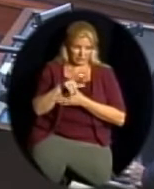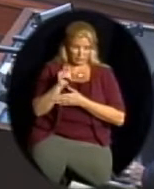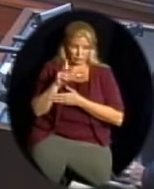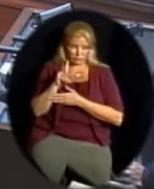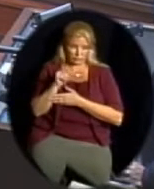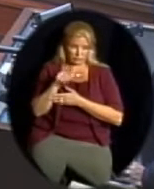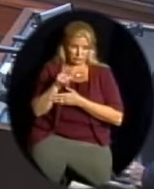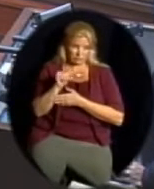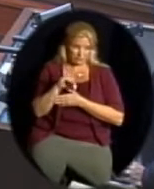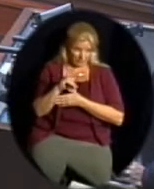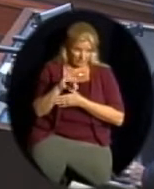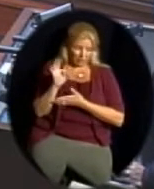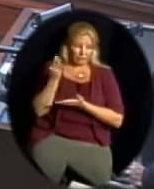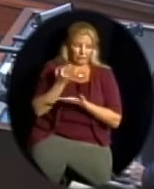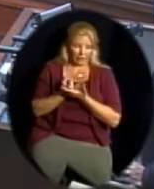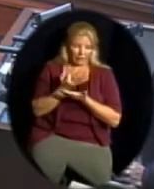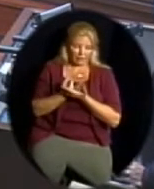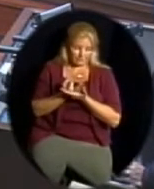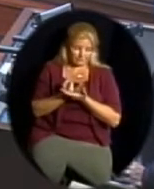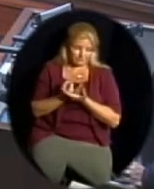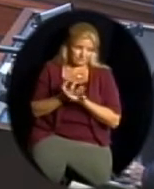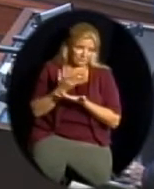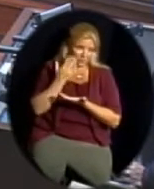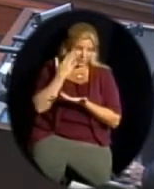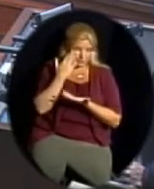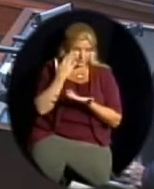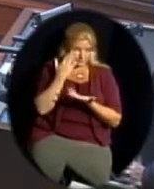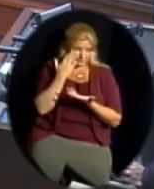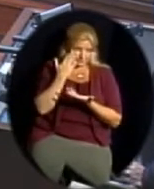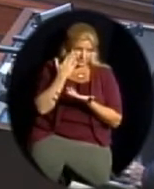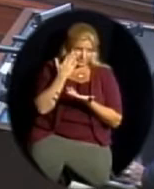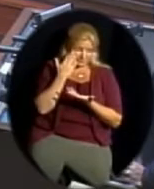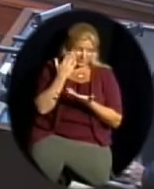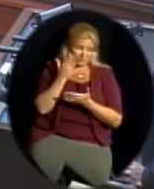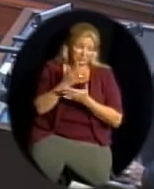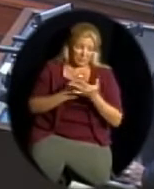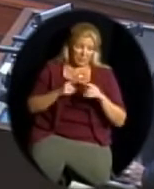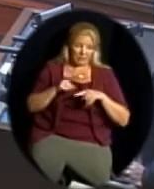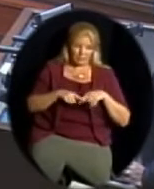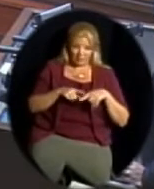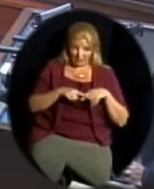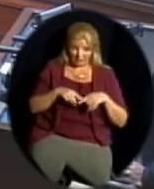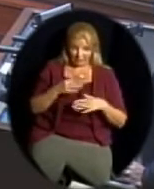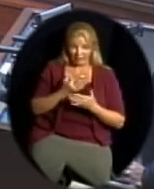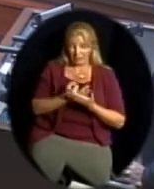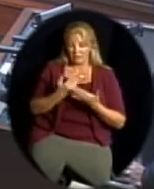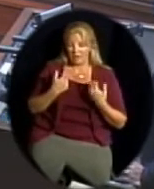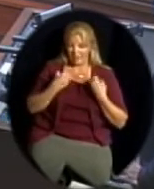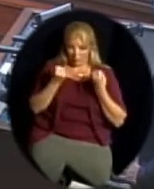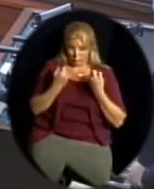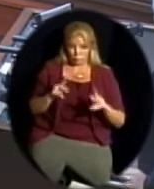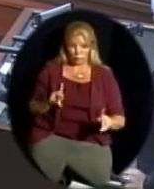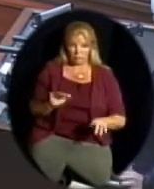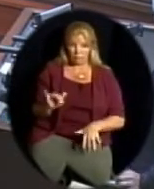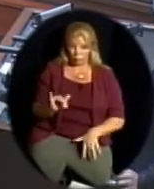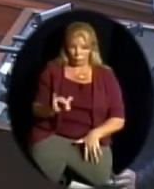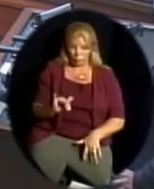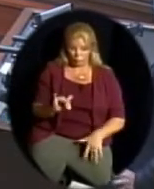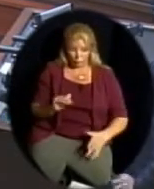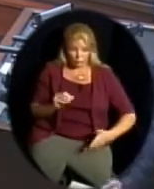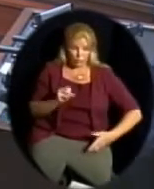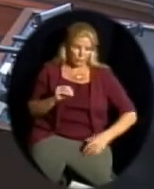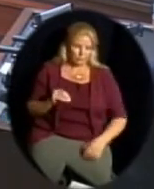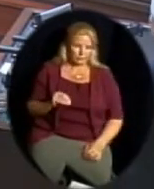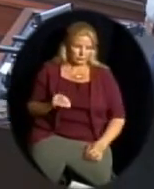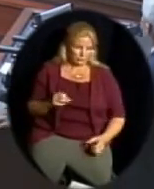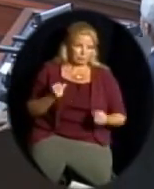at things that we may do, and certainly then the dependent funds, there's opportunity there as well. You know, there's differing